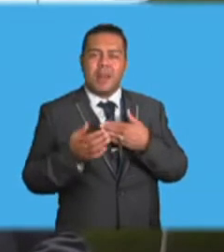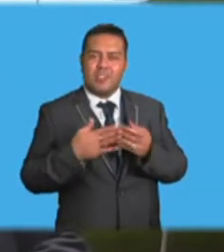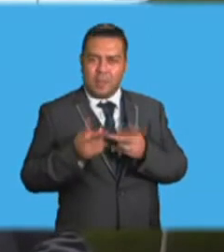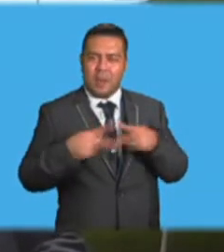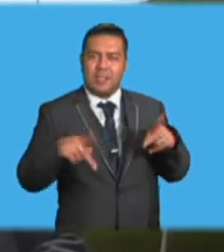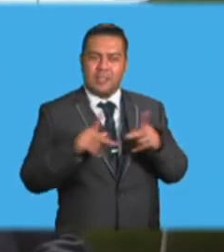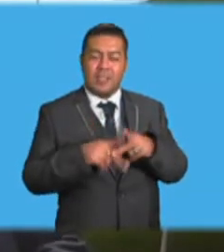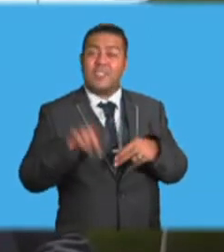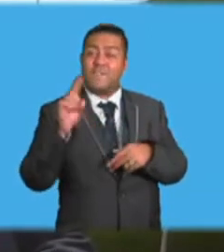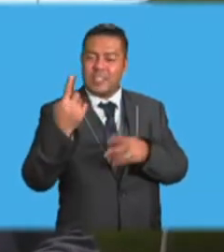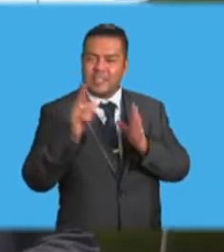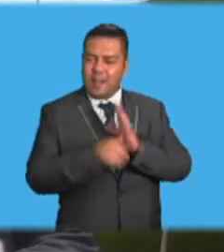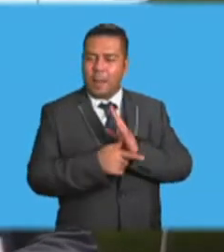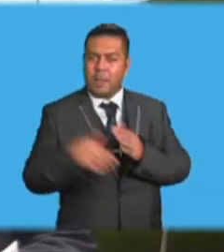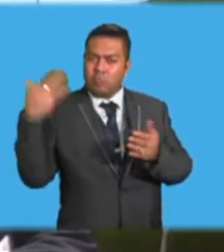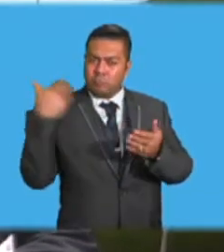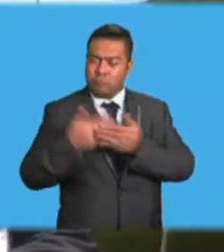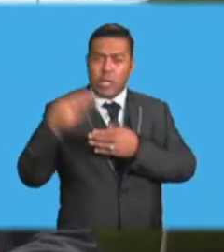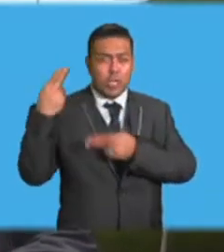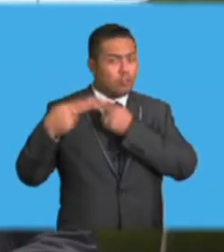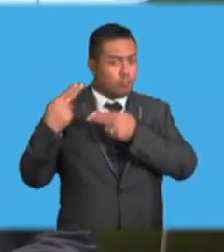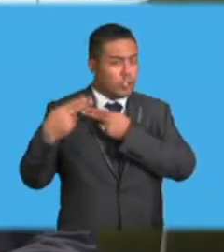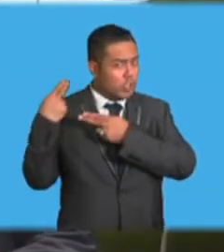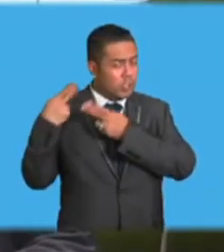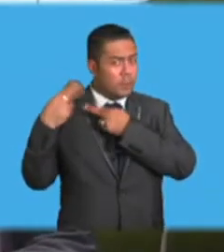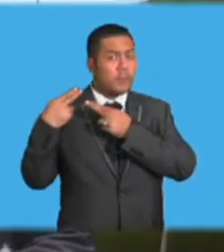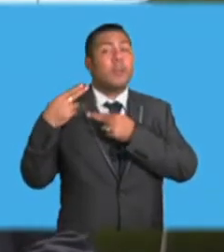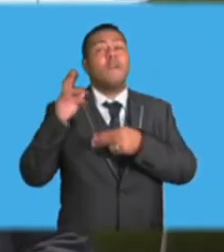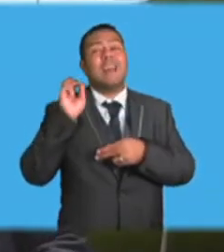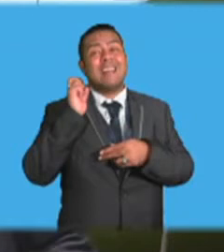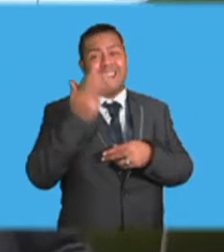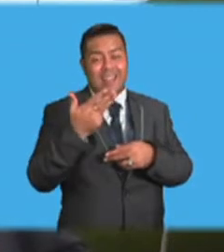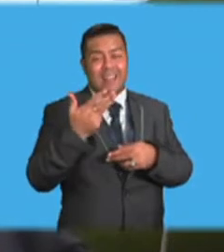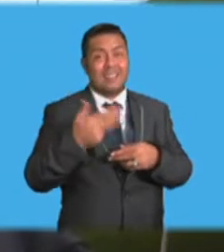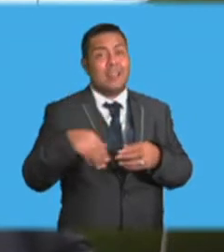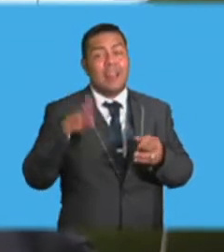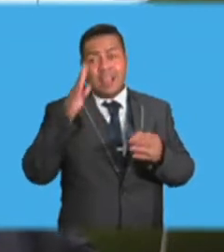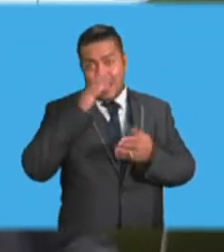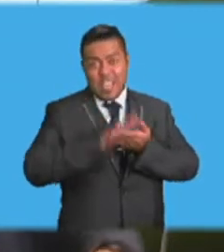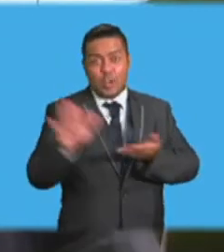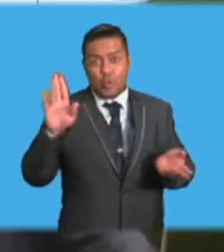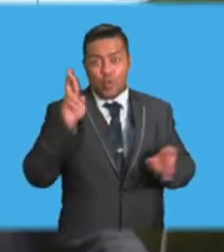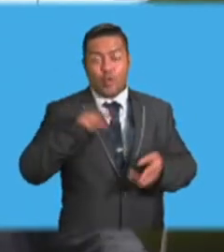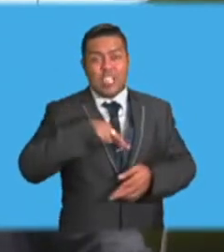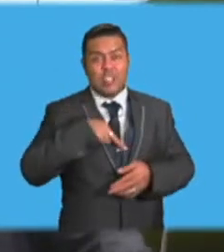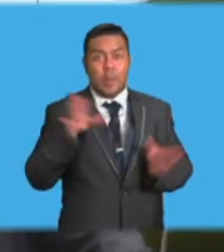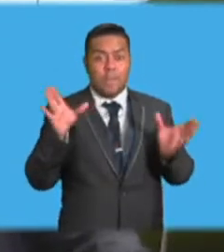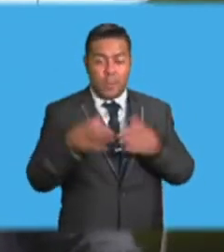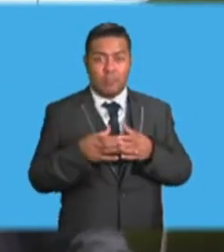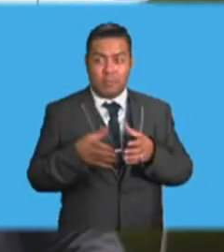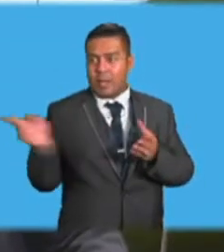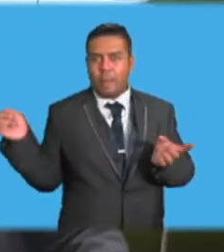facility. It is for the first time ever in history that 9 Hindu religious bodies have come together to form this committee. You